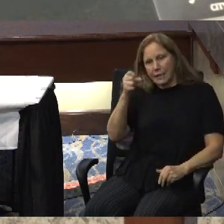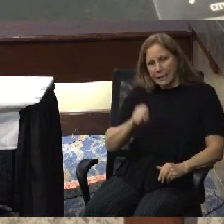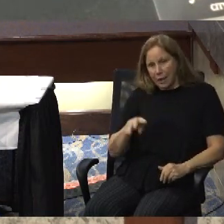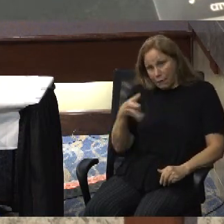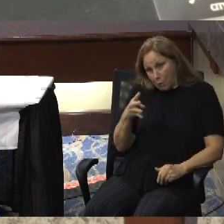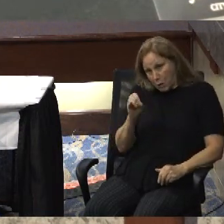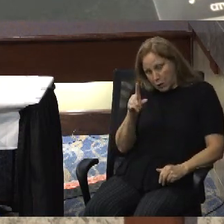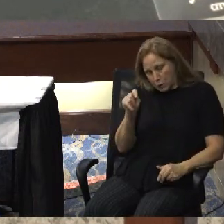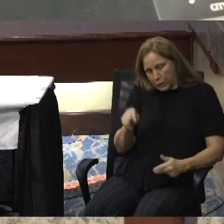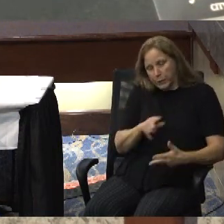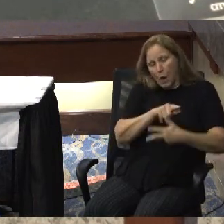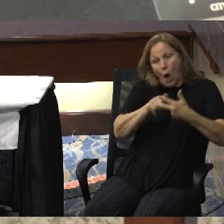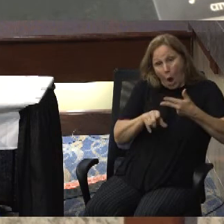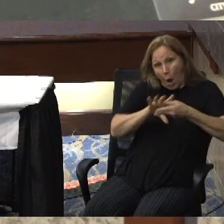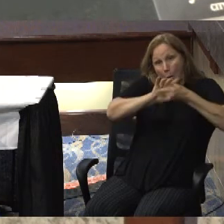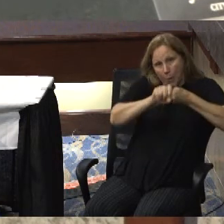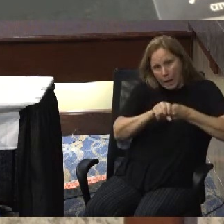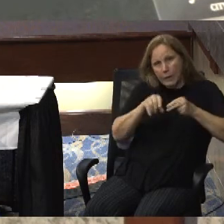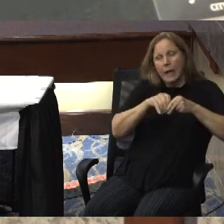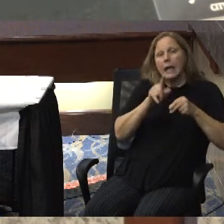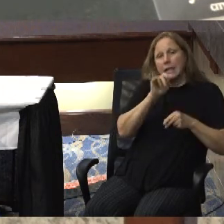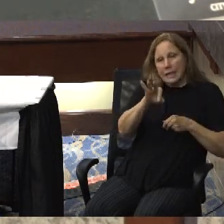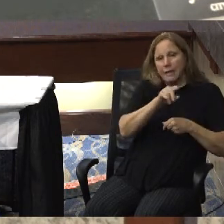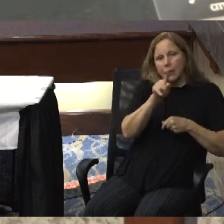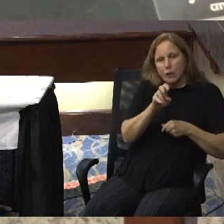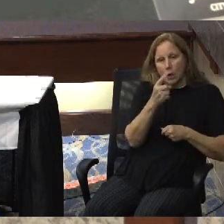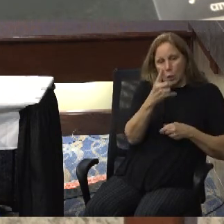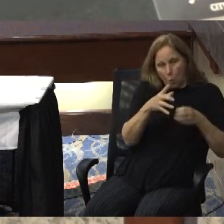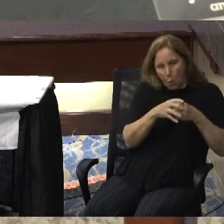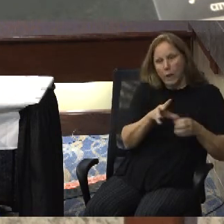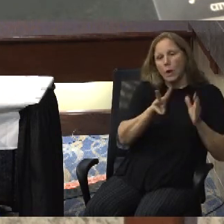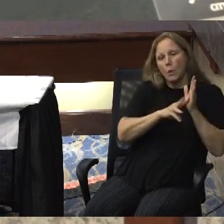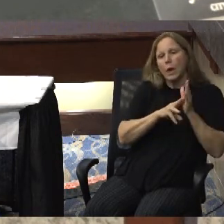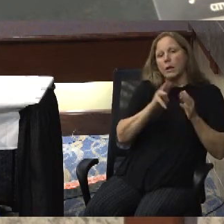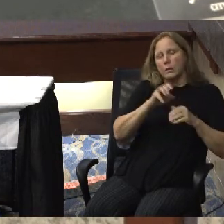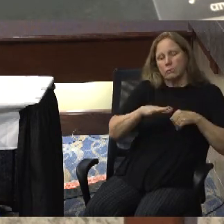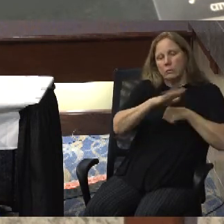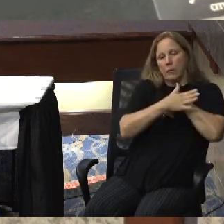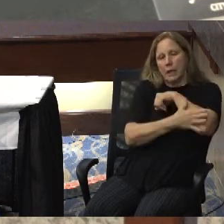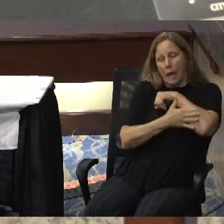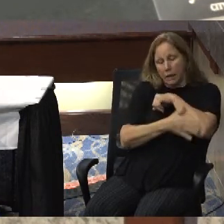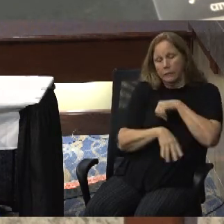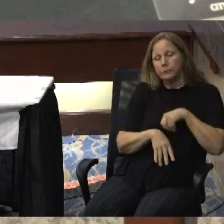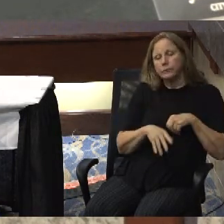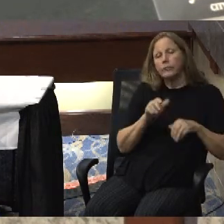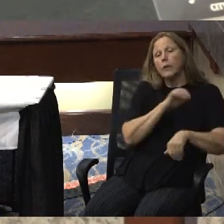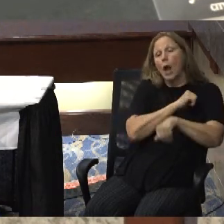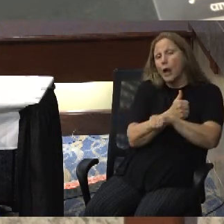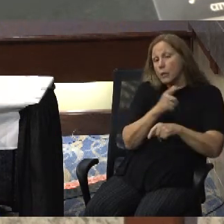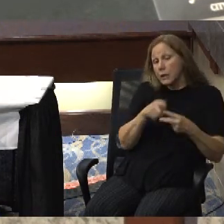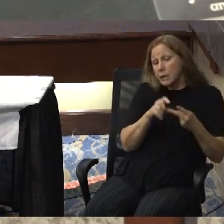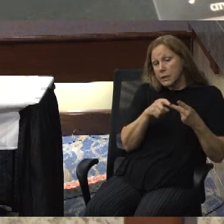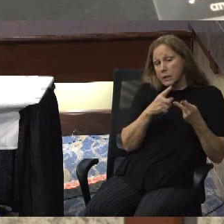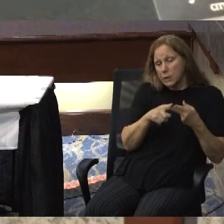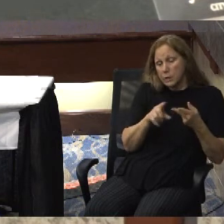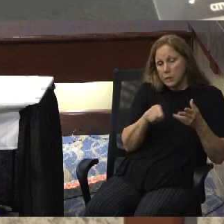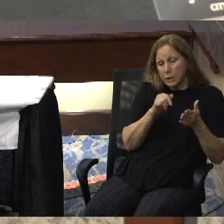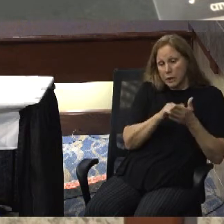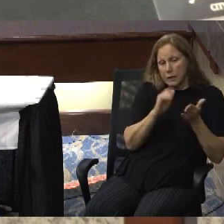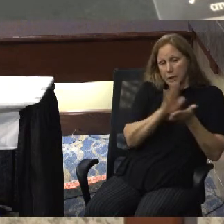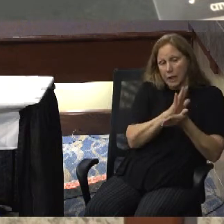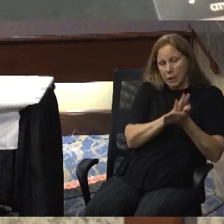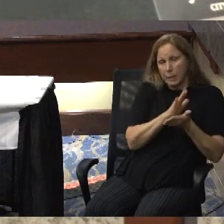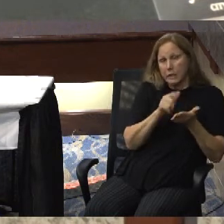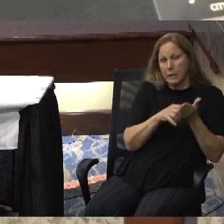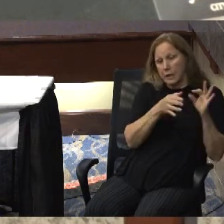Street, all projects being within TIF Zone 1 in Waco, McLennan County, Texas, and authorizing the city manager to execute any documents in